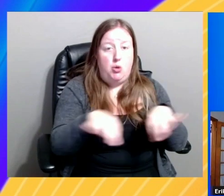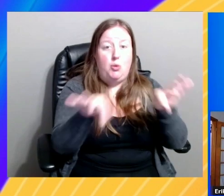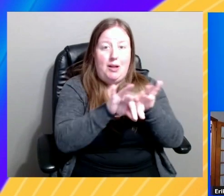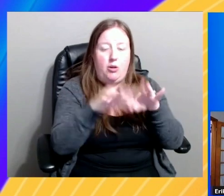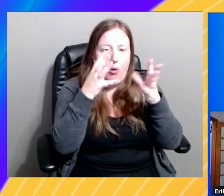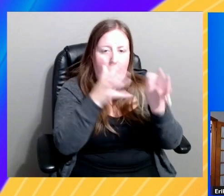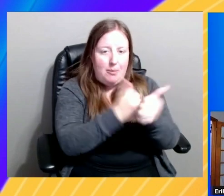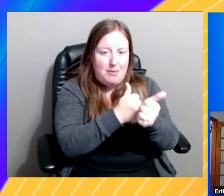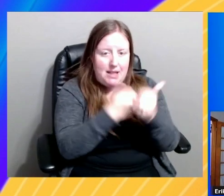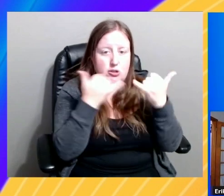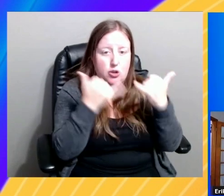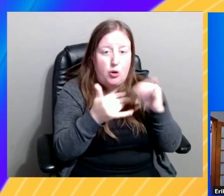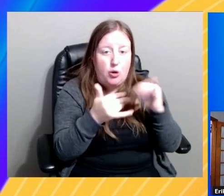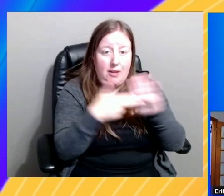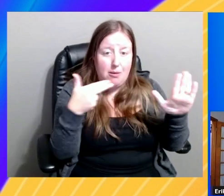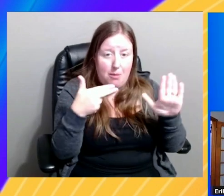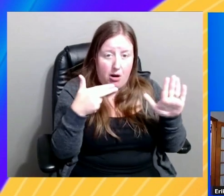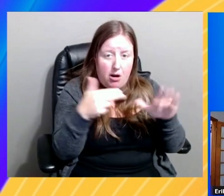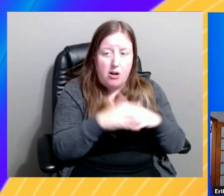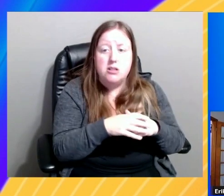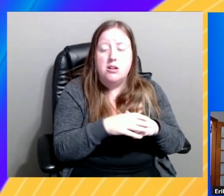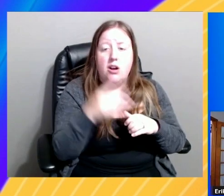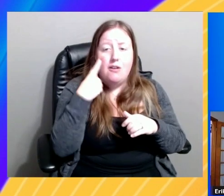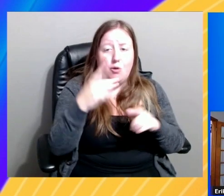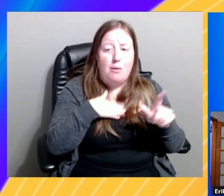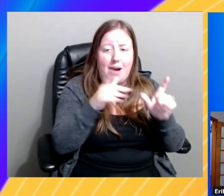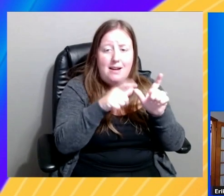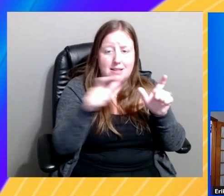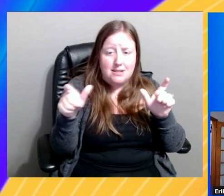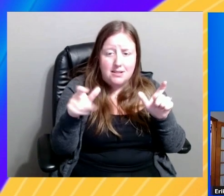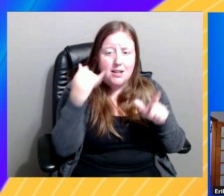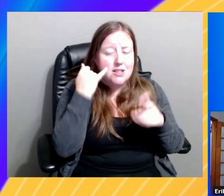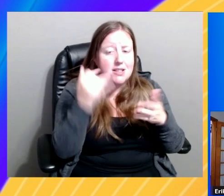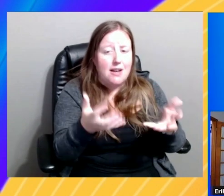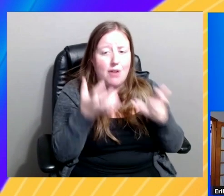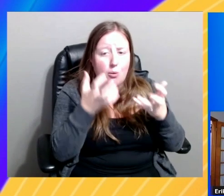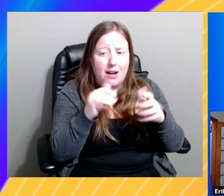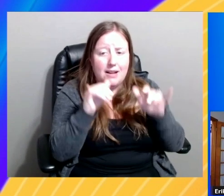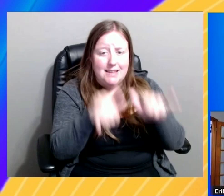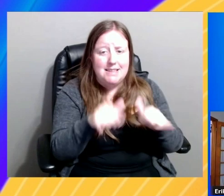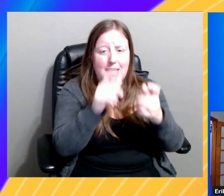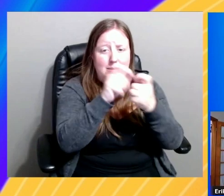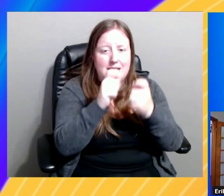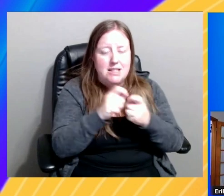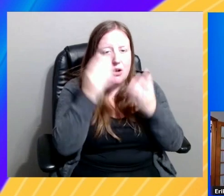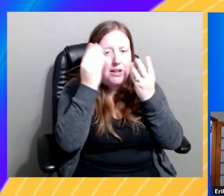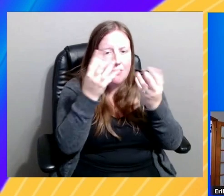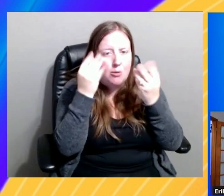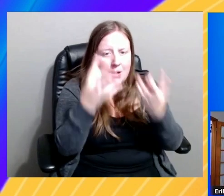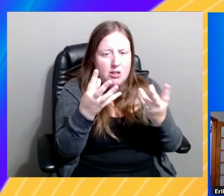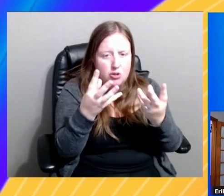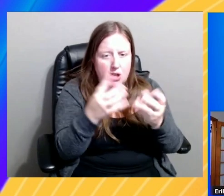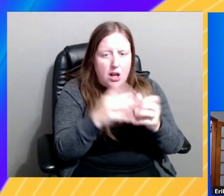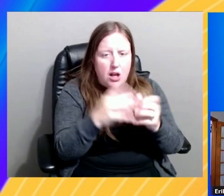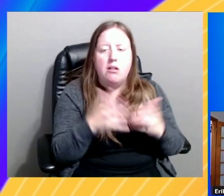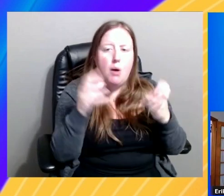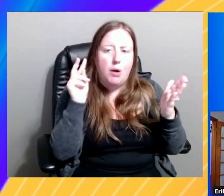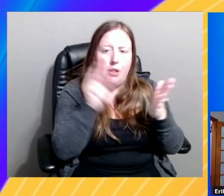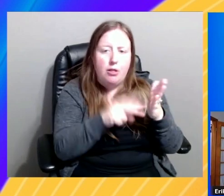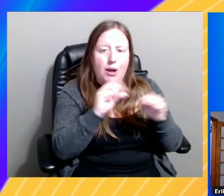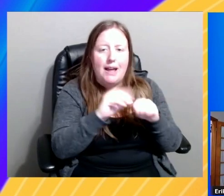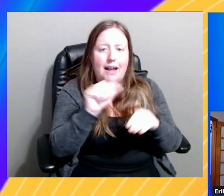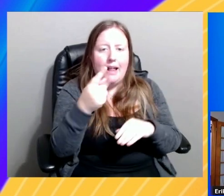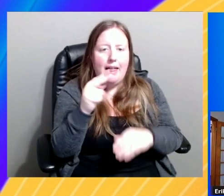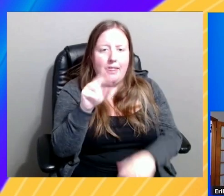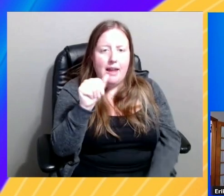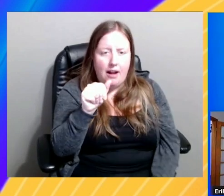marked as missing across my instances. If I wanted to get that same detailed information that we were taking a look at over in Athena, that information